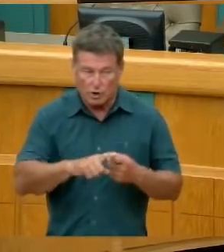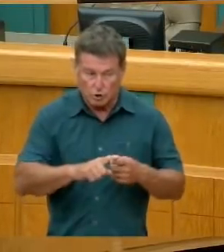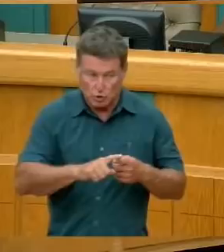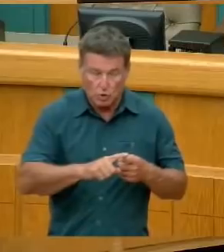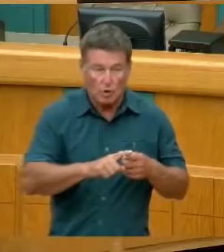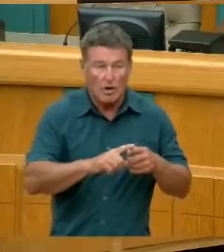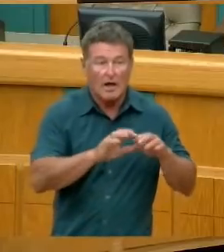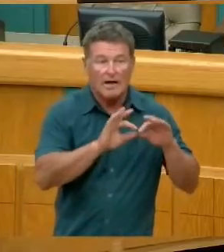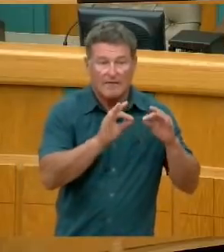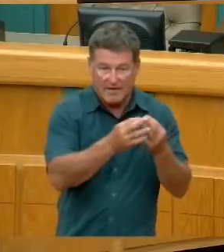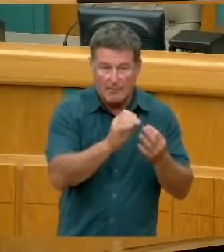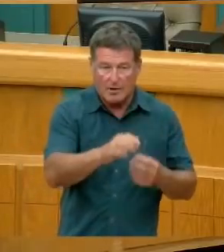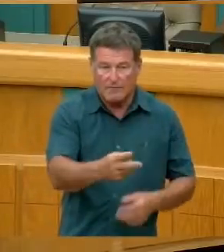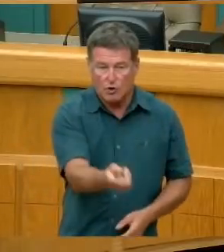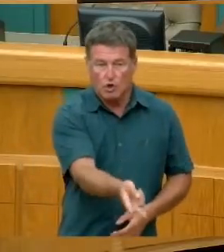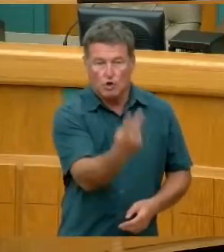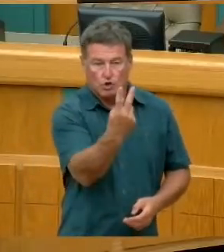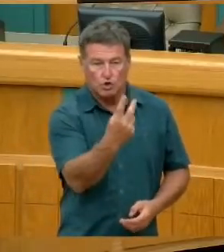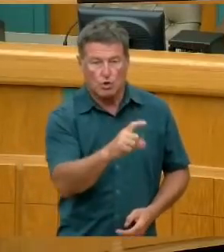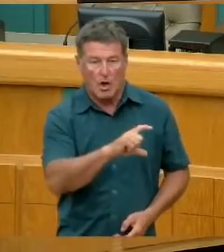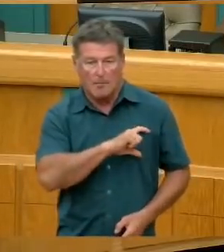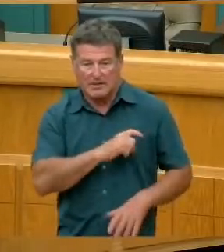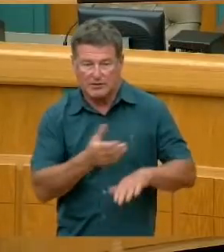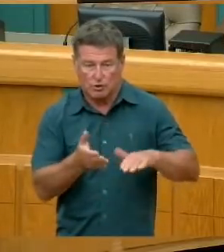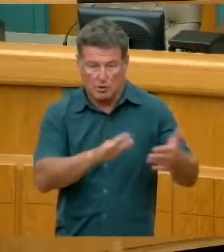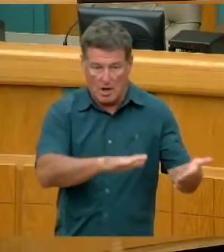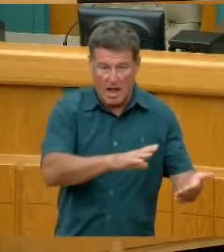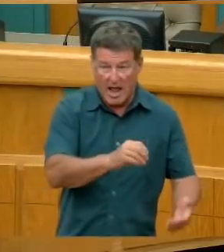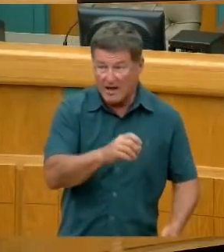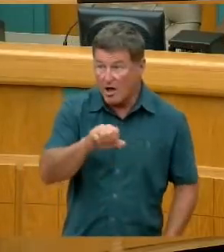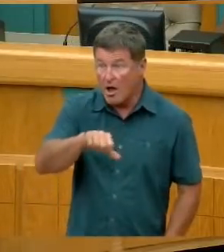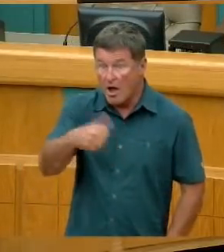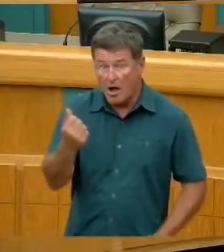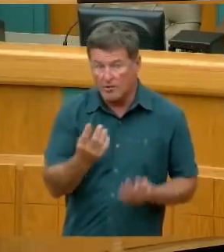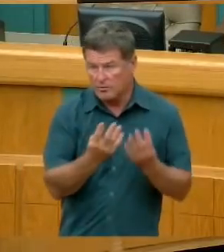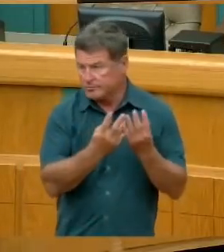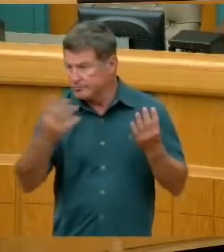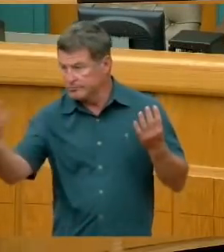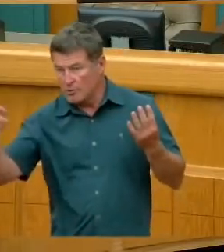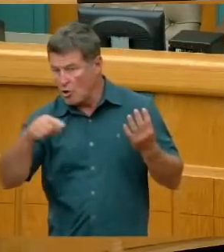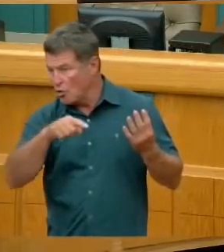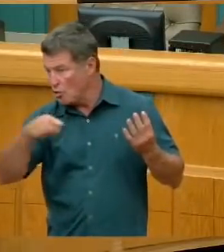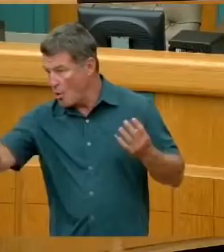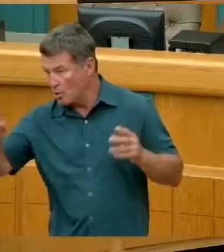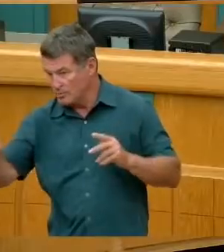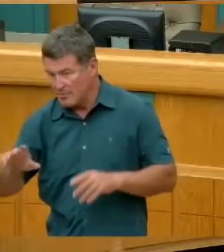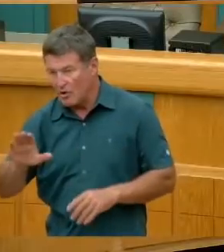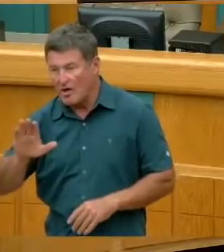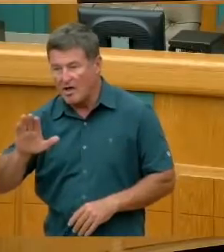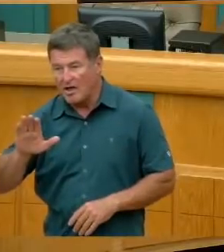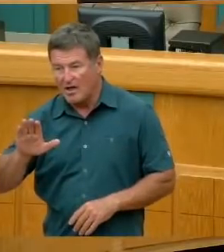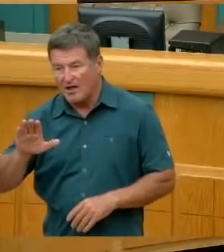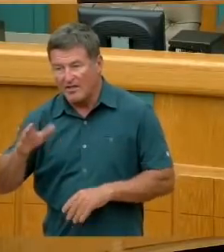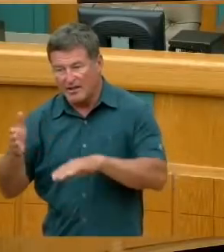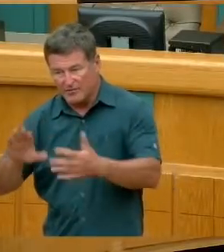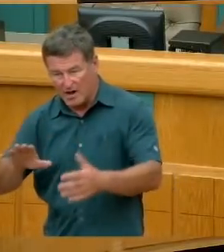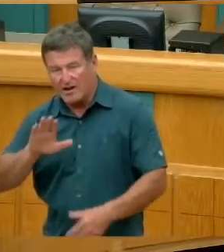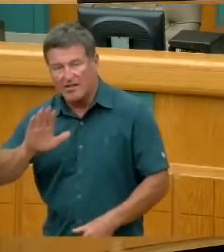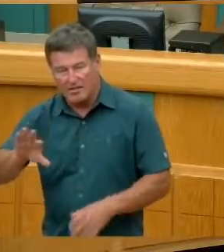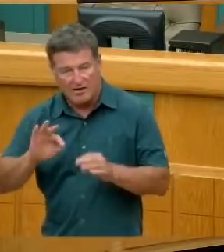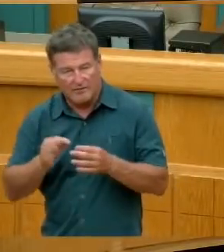city, as well as the 6 deaths that we just experienced and heard about today, and their families and their